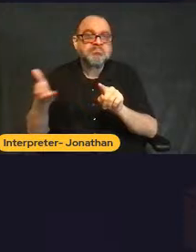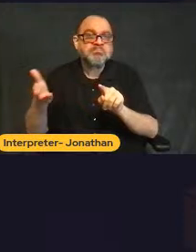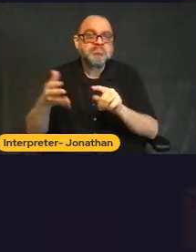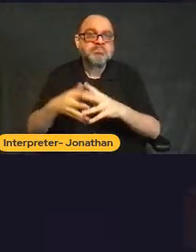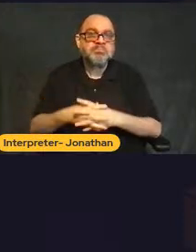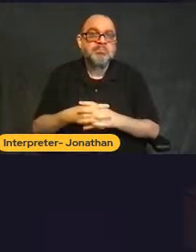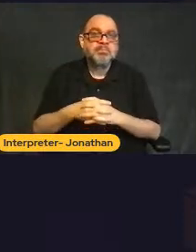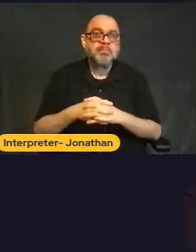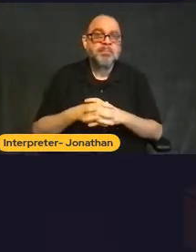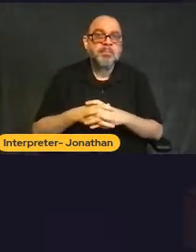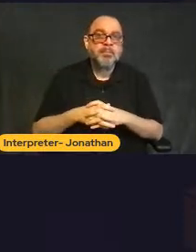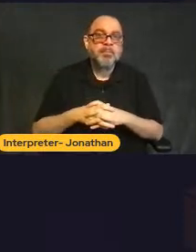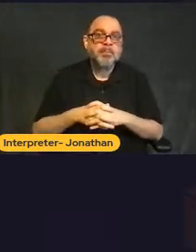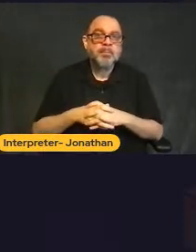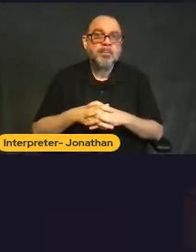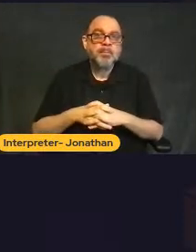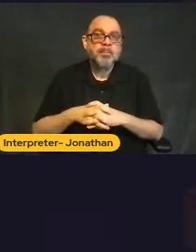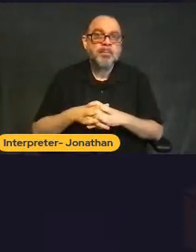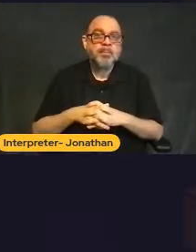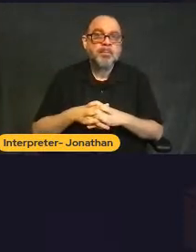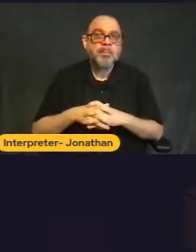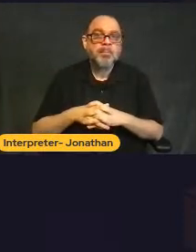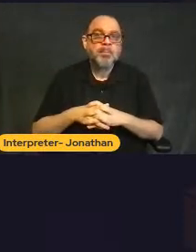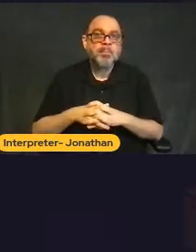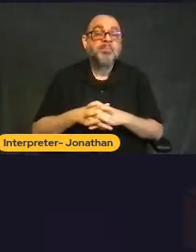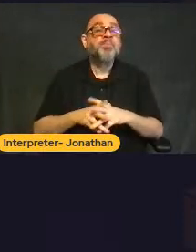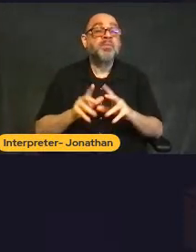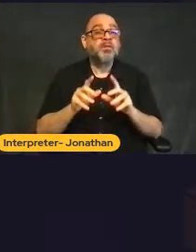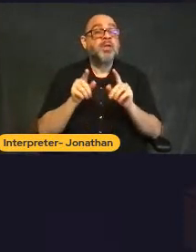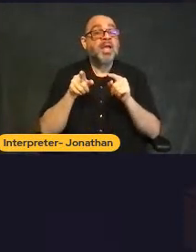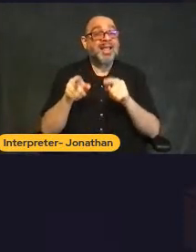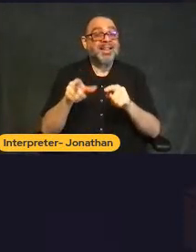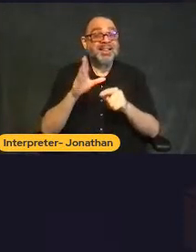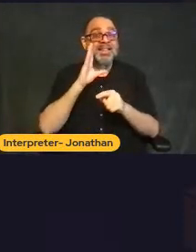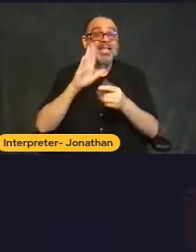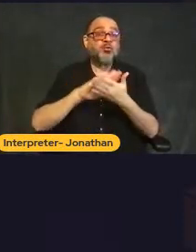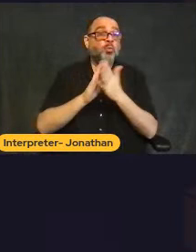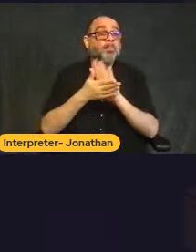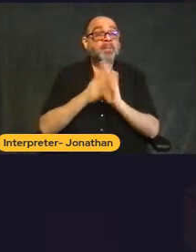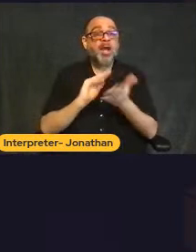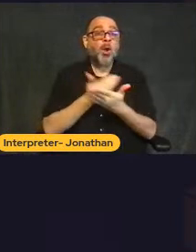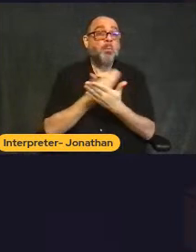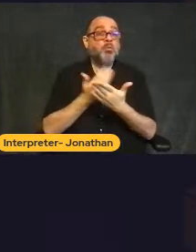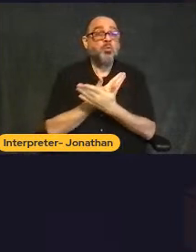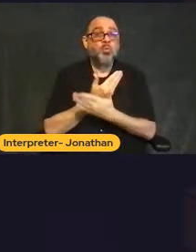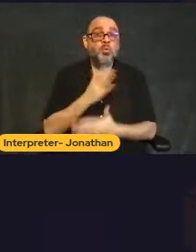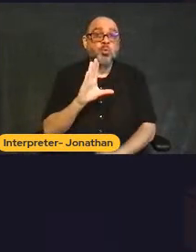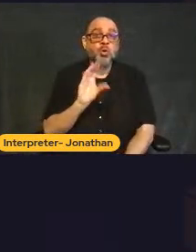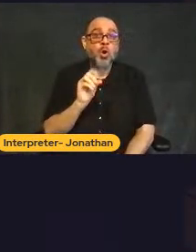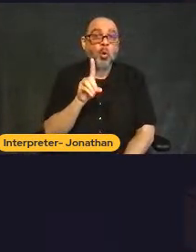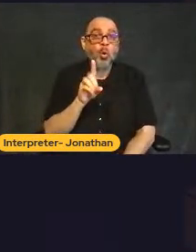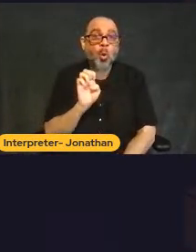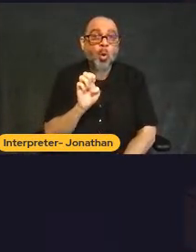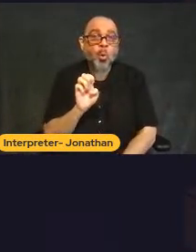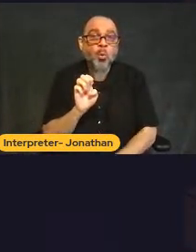April, and this will be a new code commit